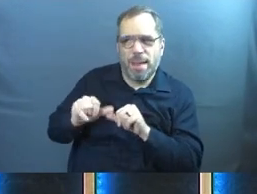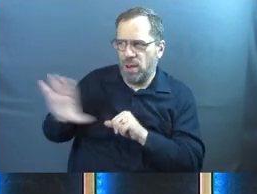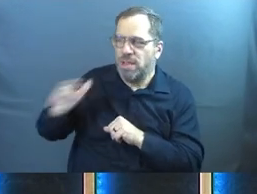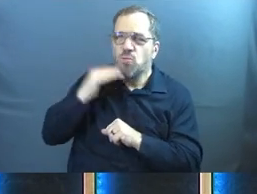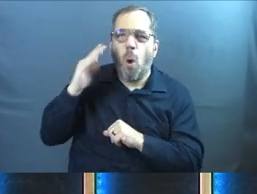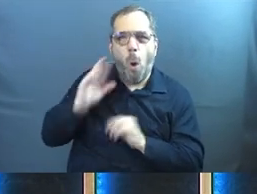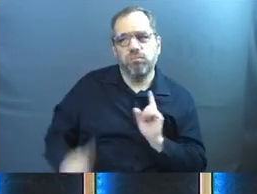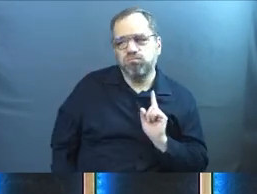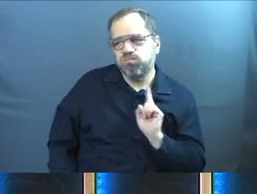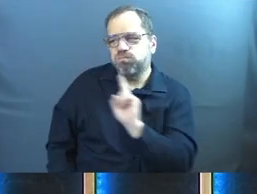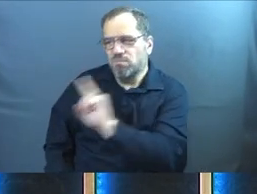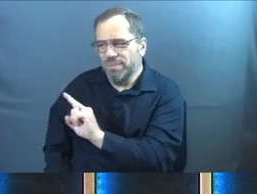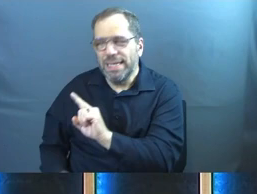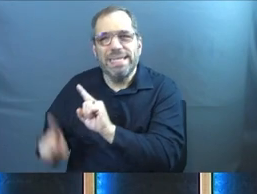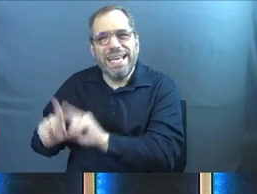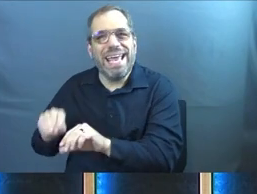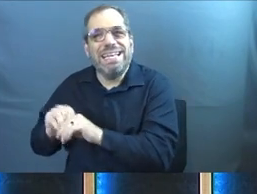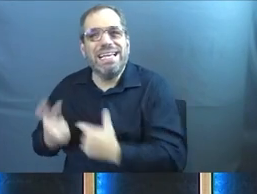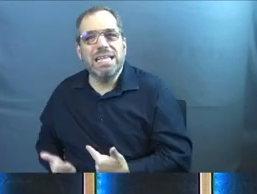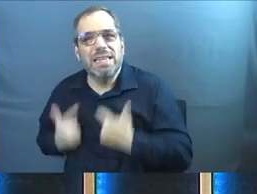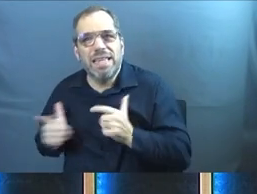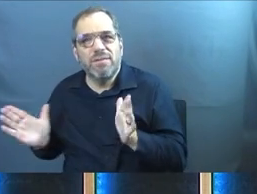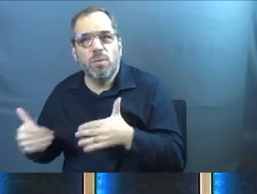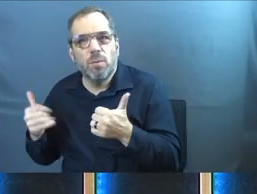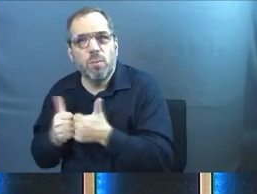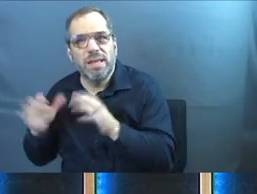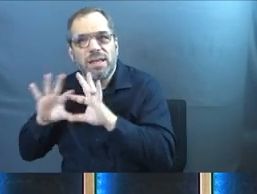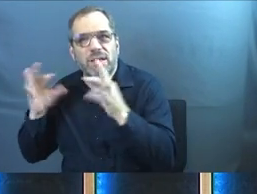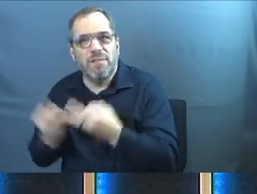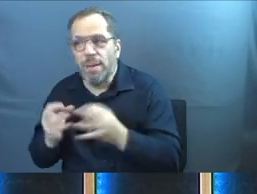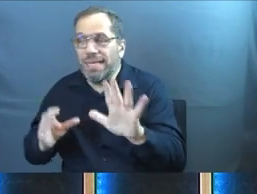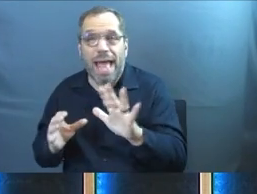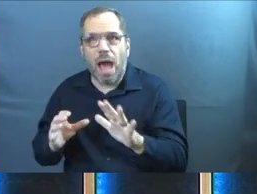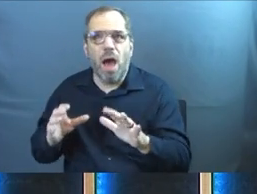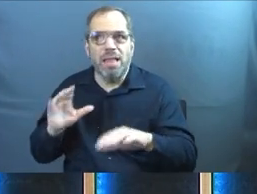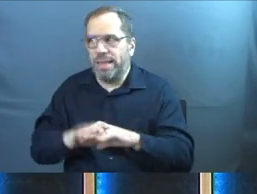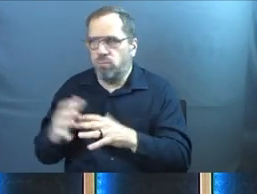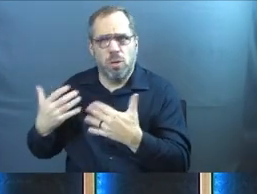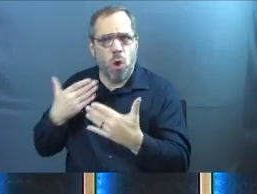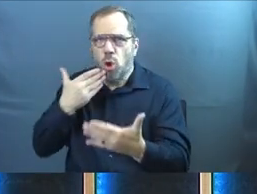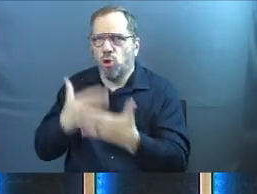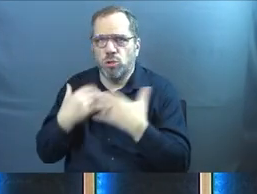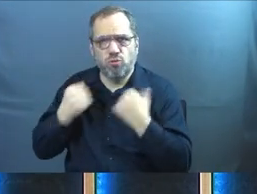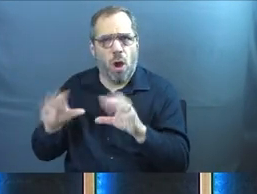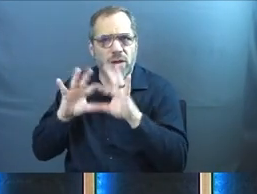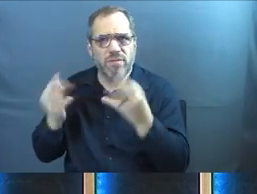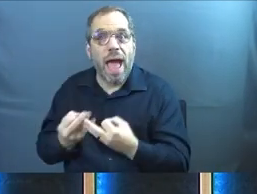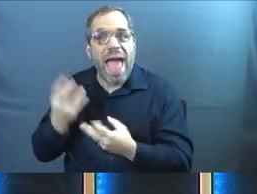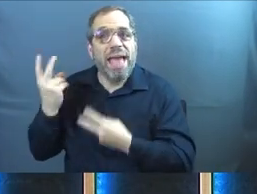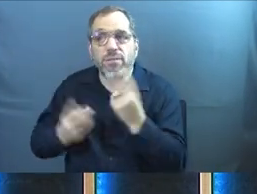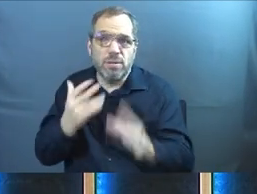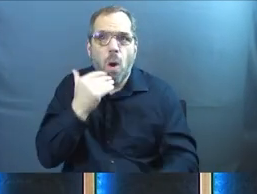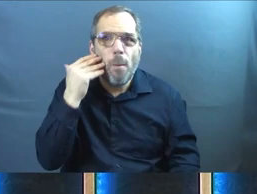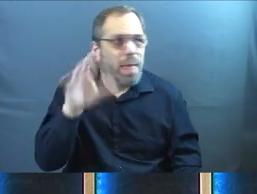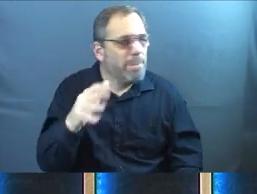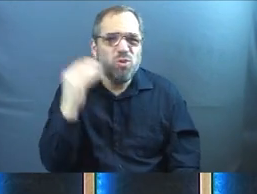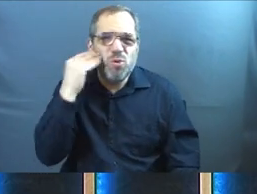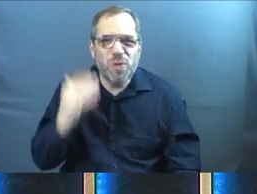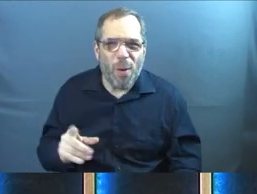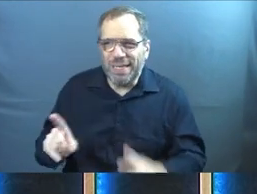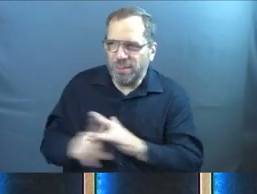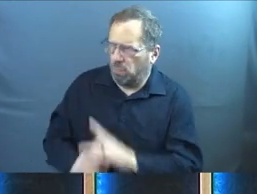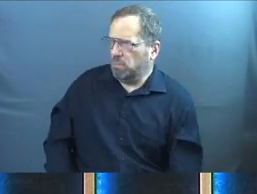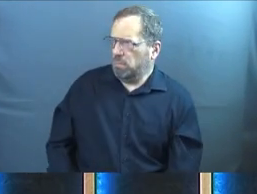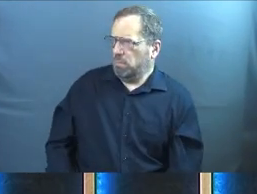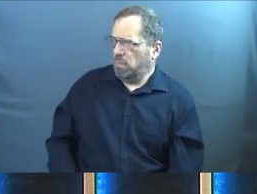over to his house one day, and we were in his living room with his family, and this was a super healthy family. Have you ever gone and visited somebody, and you can just tell the